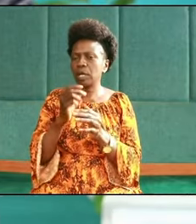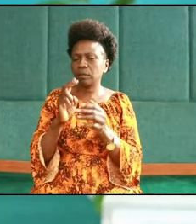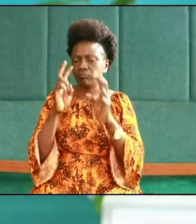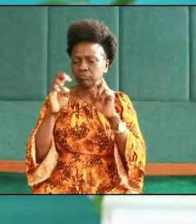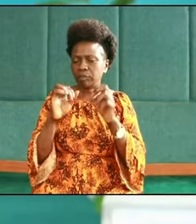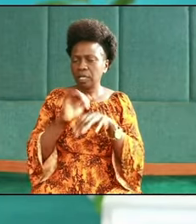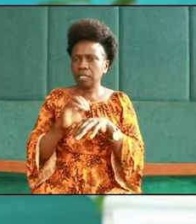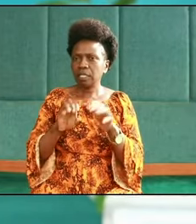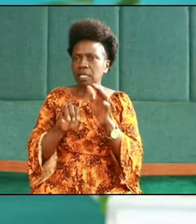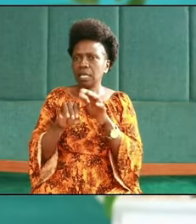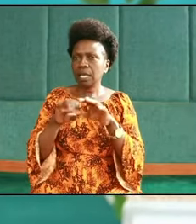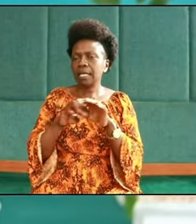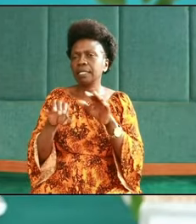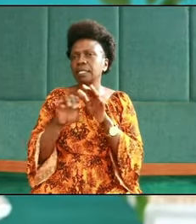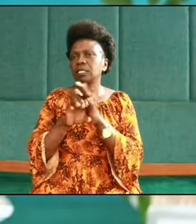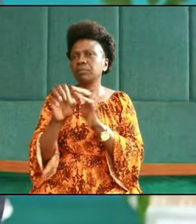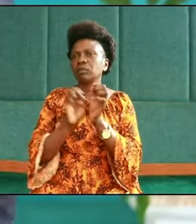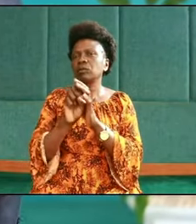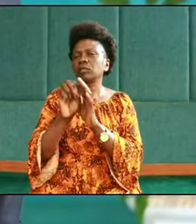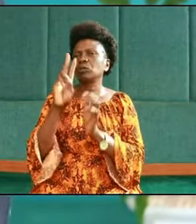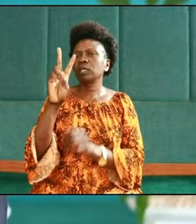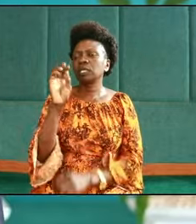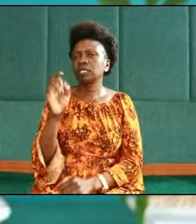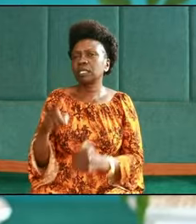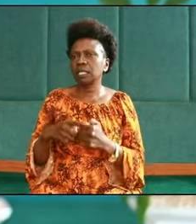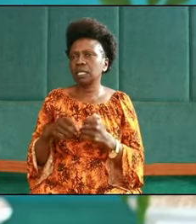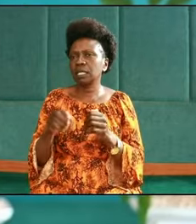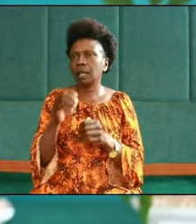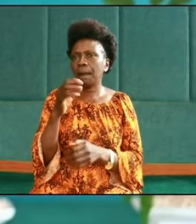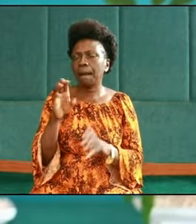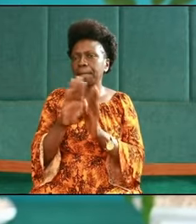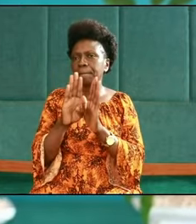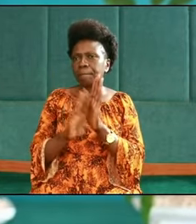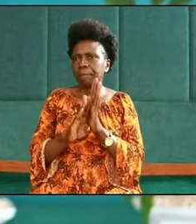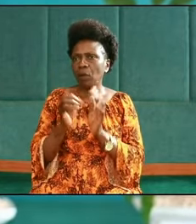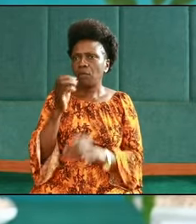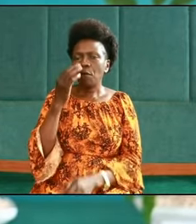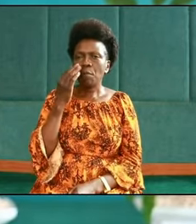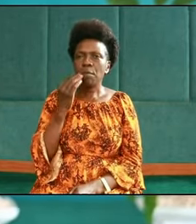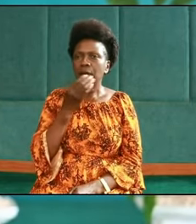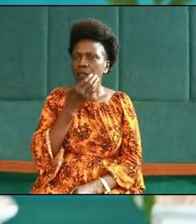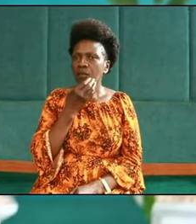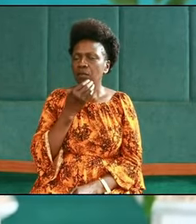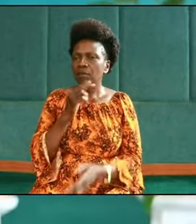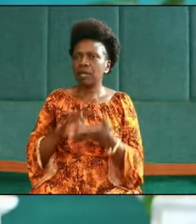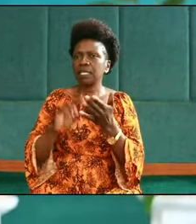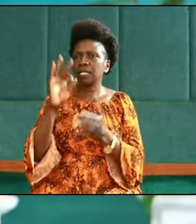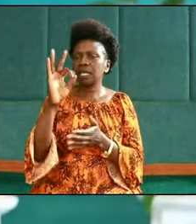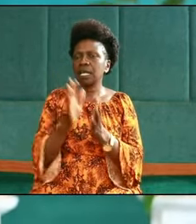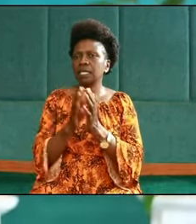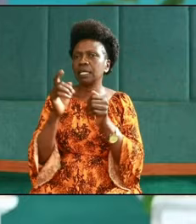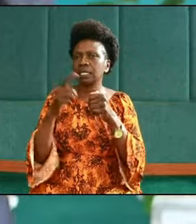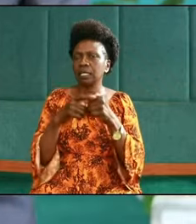chapter 26 of the book of Matthew, verses 3, 6,